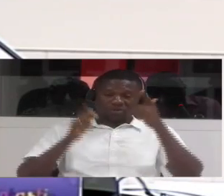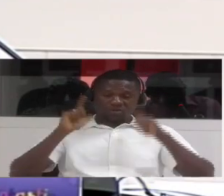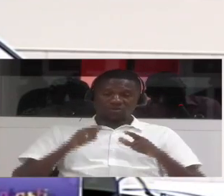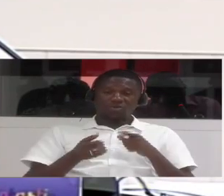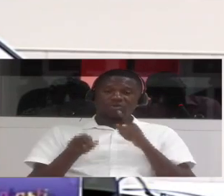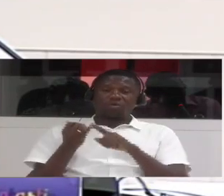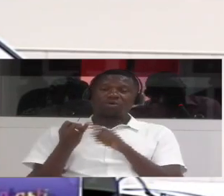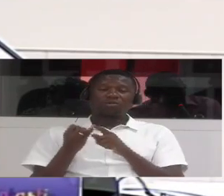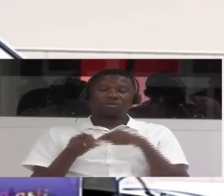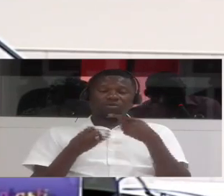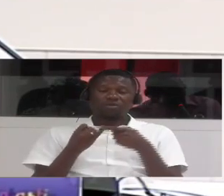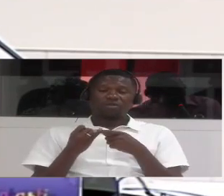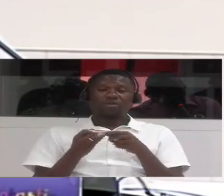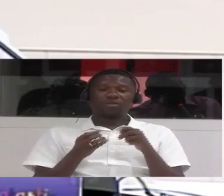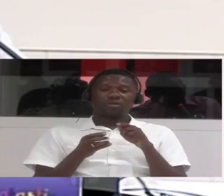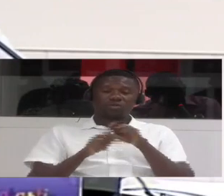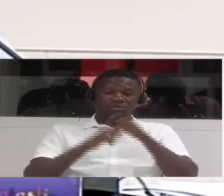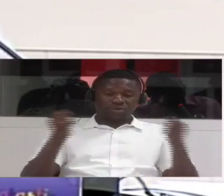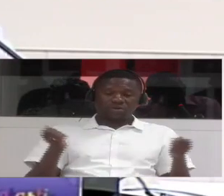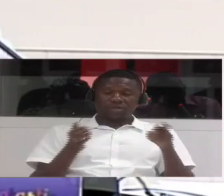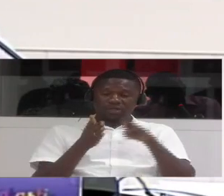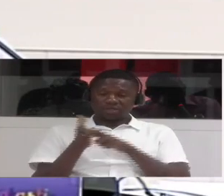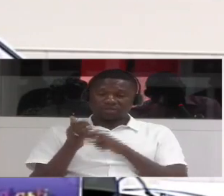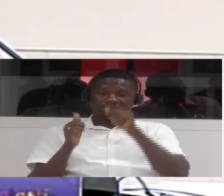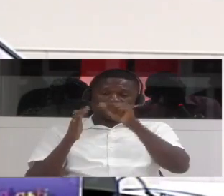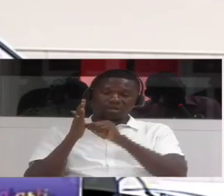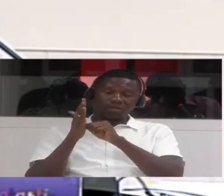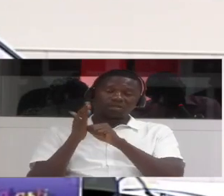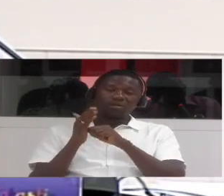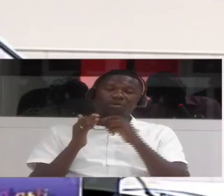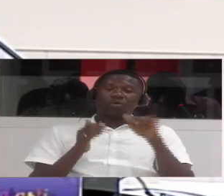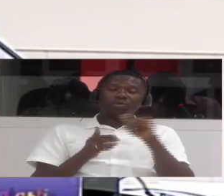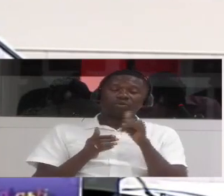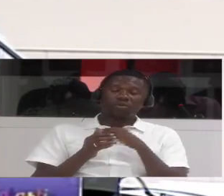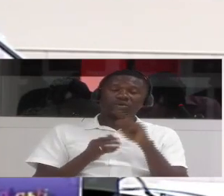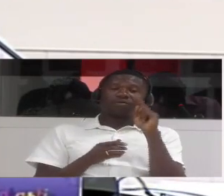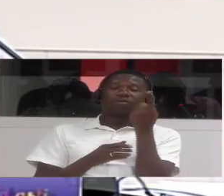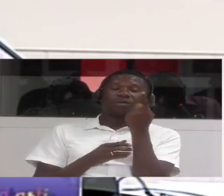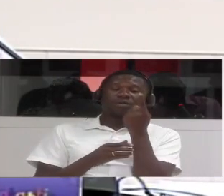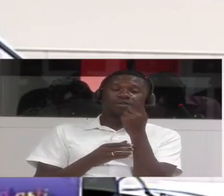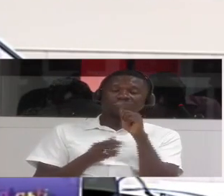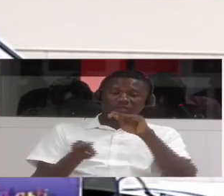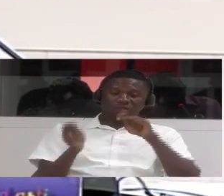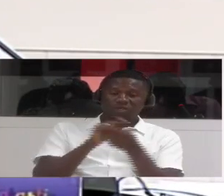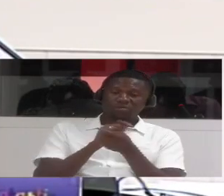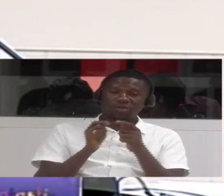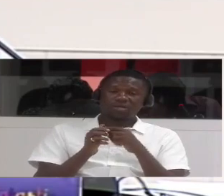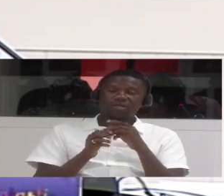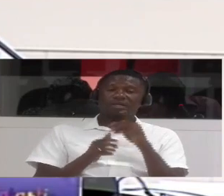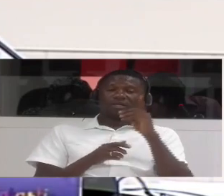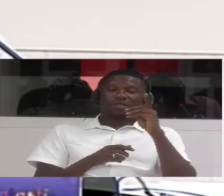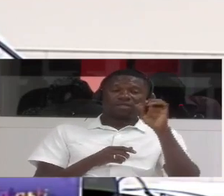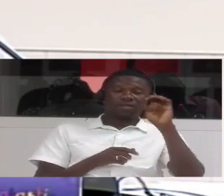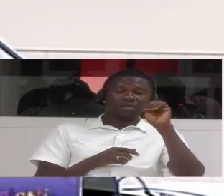course, is the Newspaper Registration Act, which was first amended by a decree, that